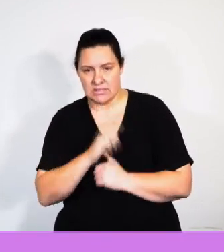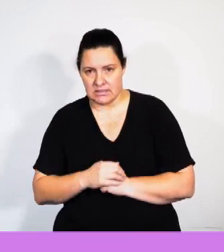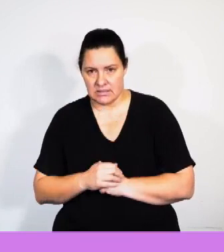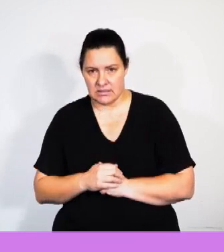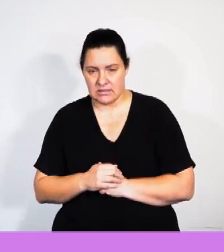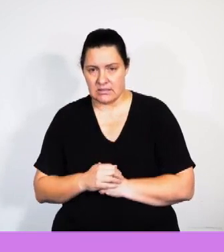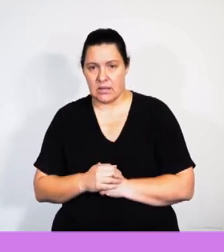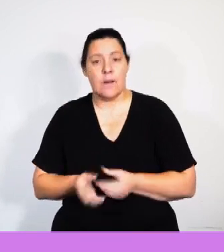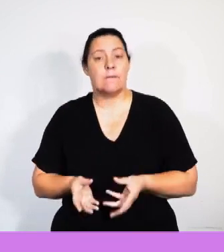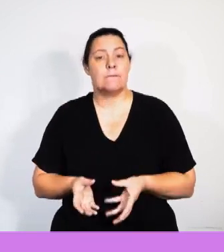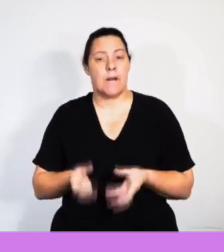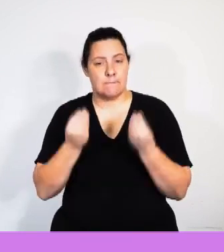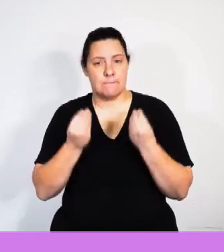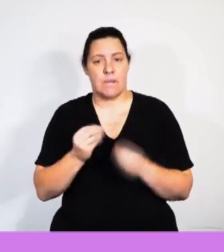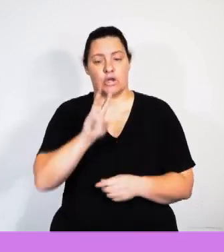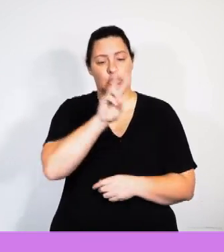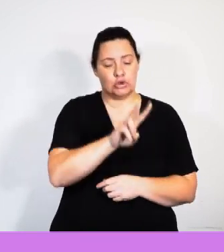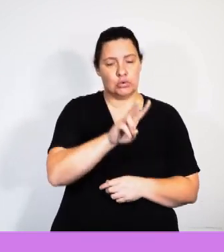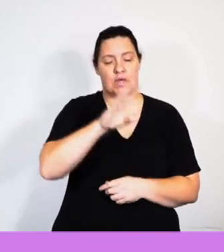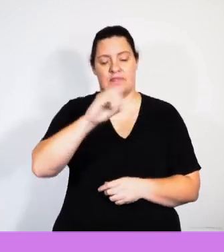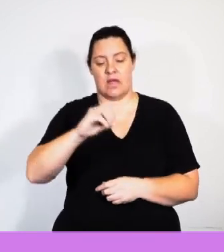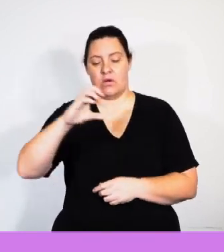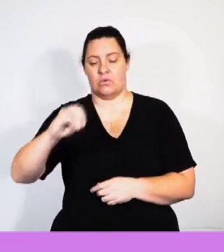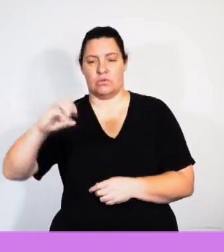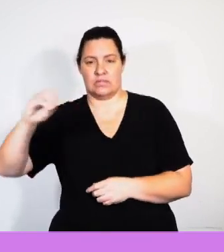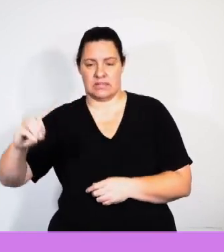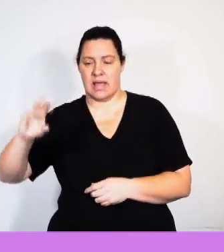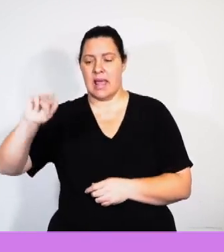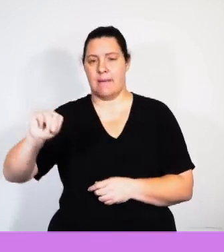1,000. We get 2,000